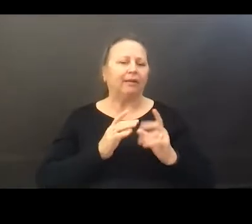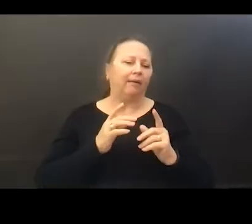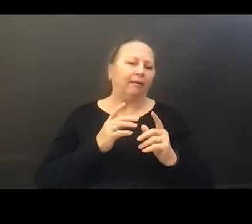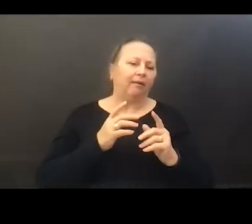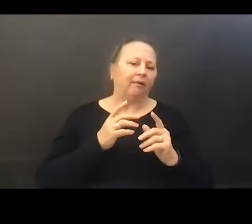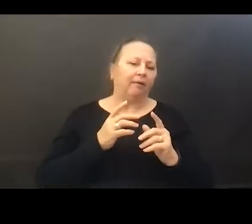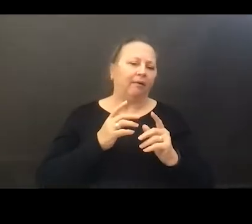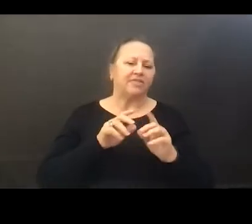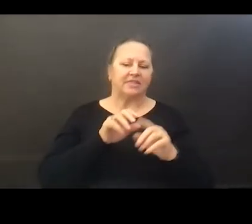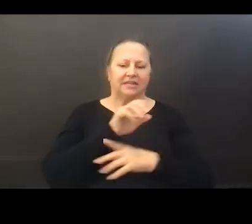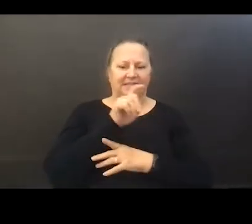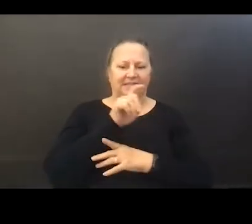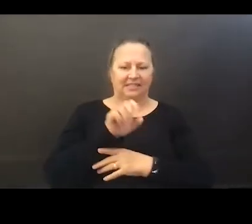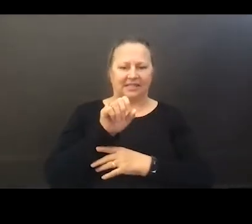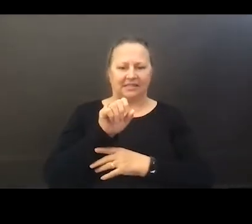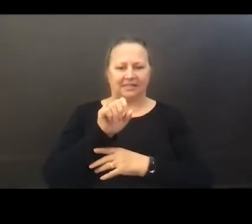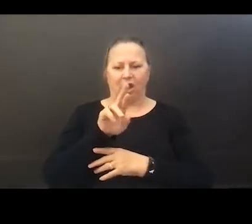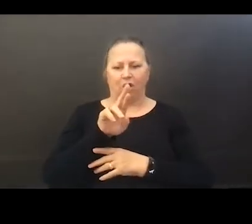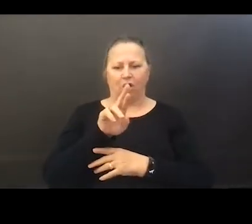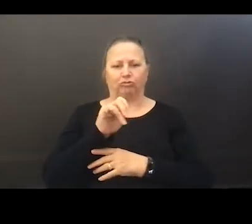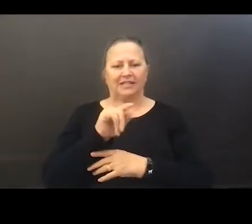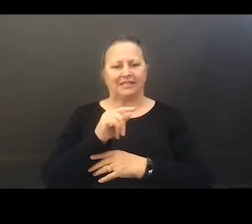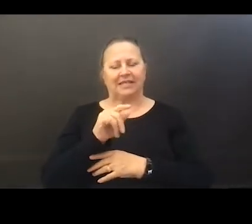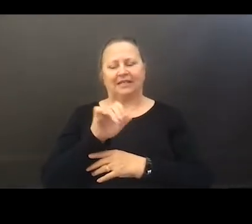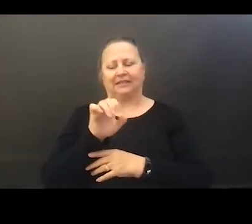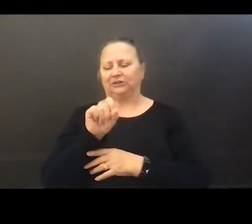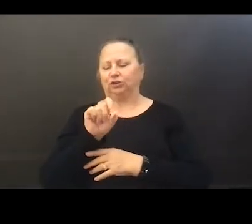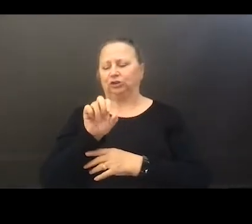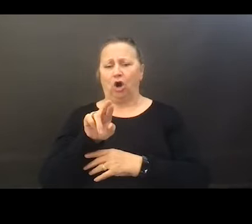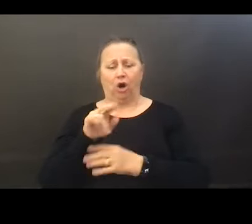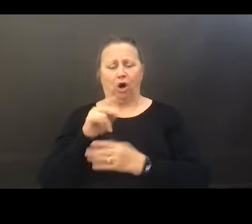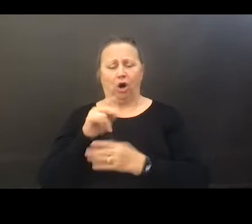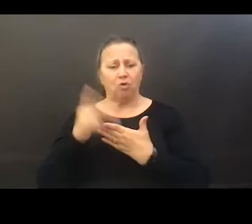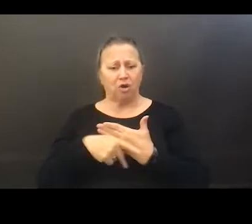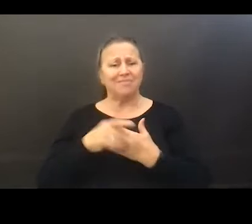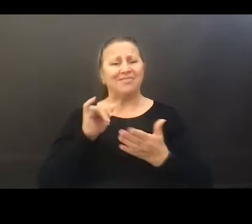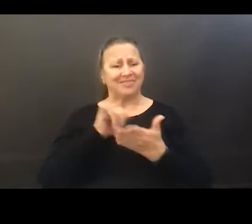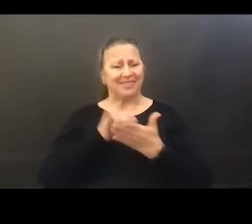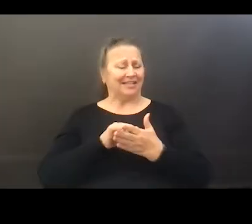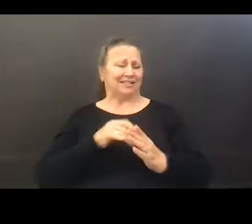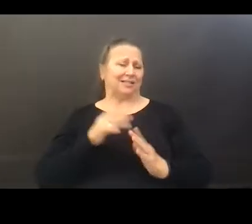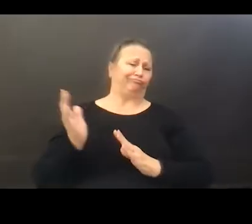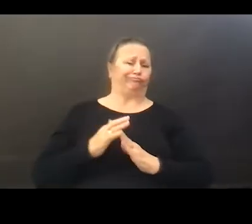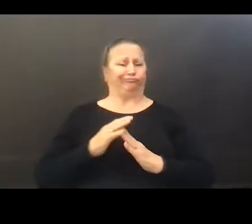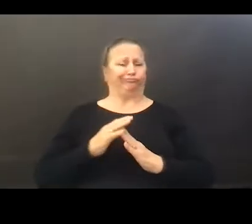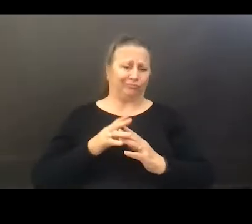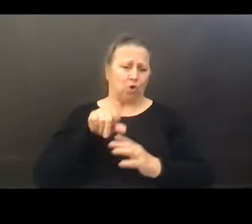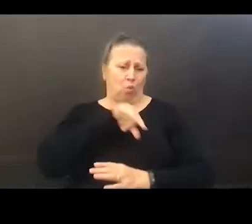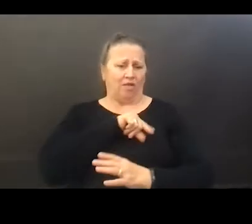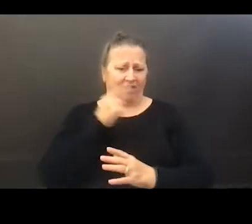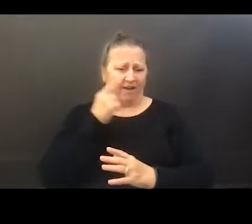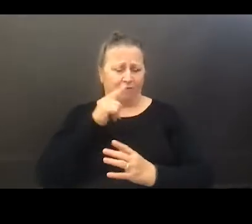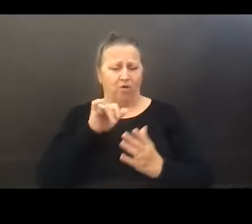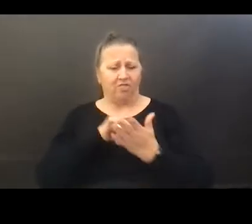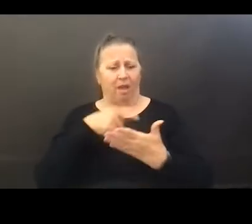Texas Rising Star program is Texas's quality accreditation program for childcare. Texas Rising Star centers receive